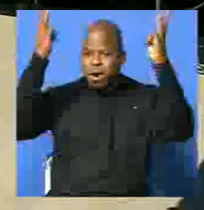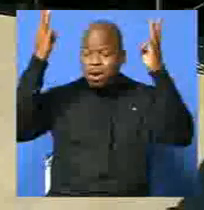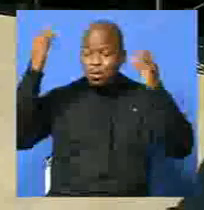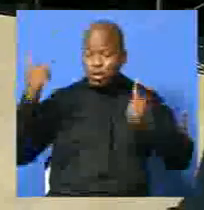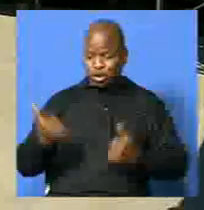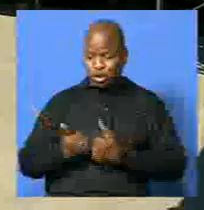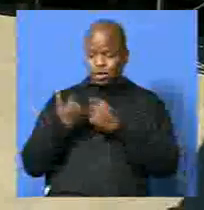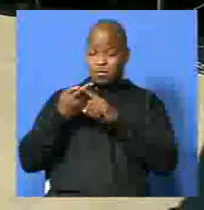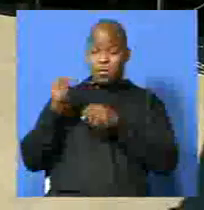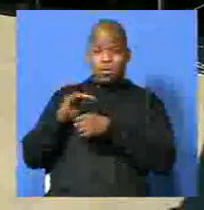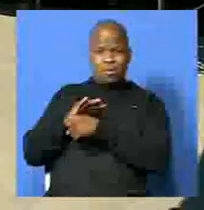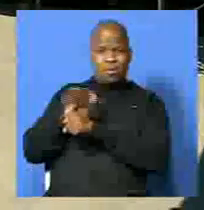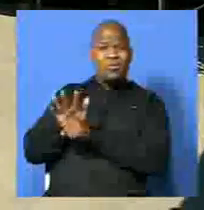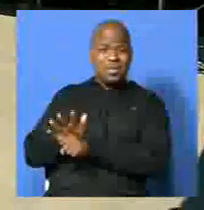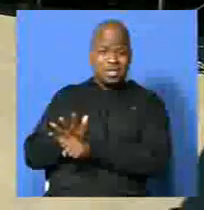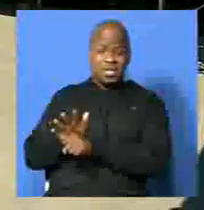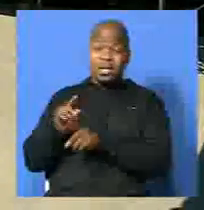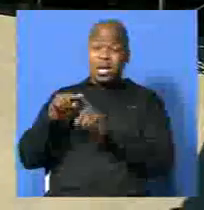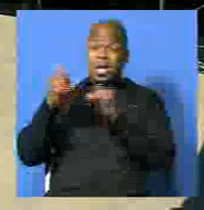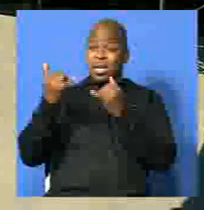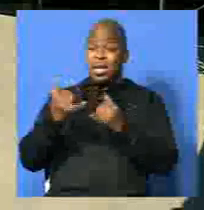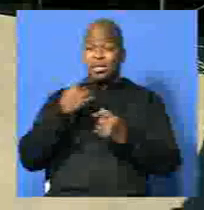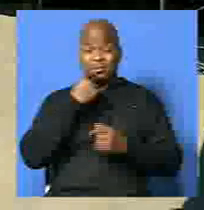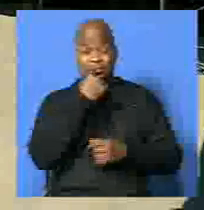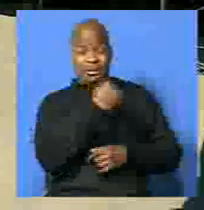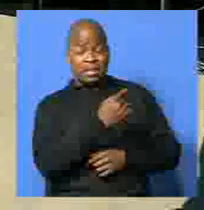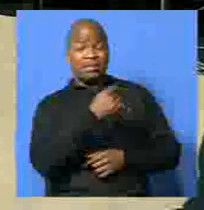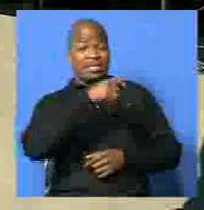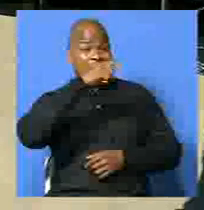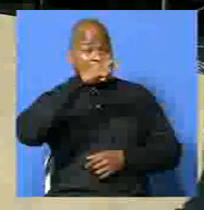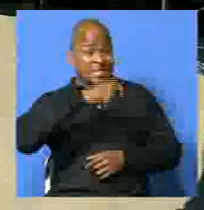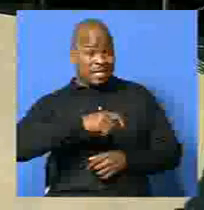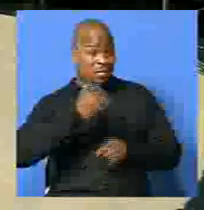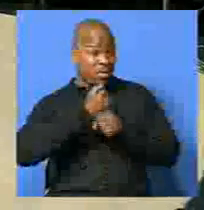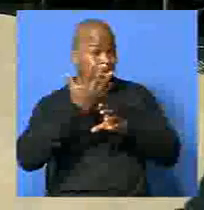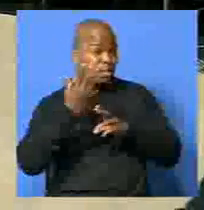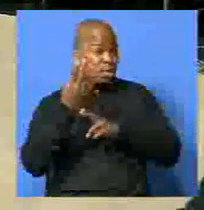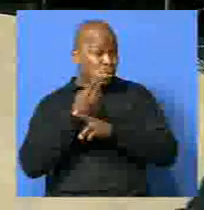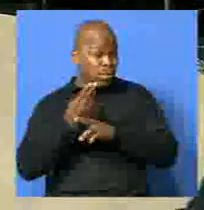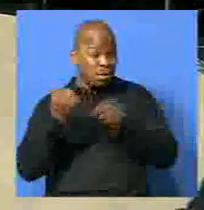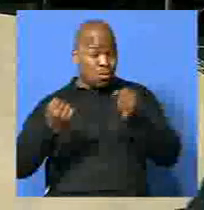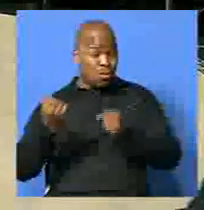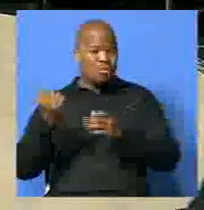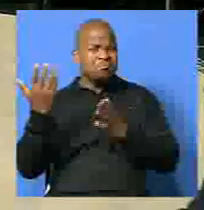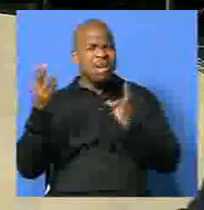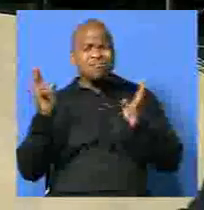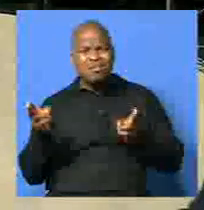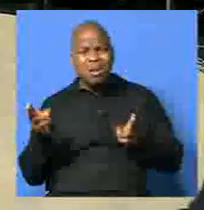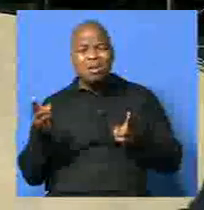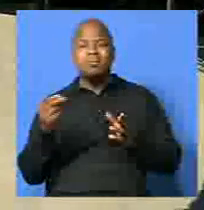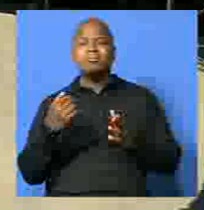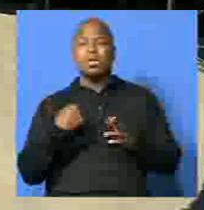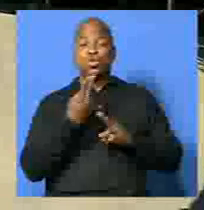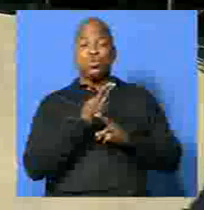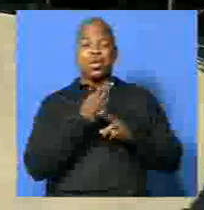ke manokono ka tsaga tsa COVID-19 me ba bona re go tsona gore ere go ntha gore go dirisiwe tsone di koletse tsa bona tsa gale le gale ba bo ba